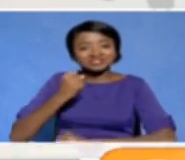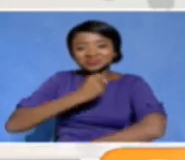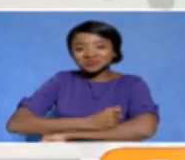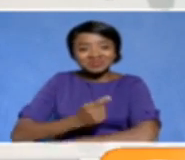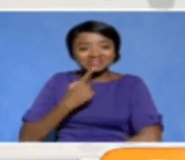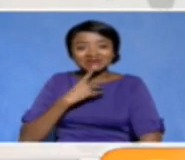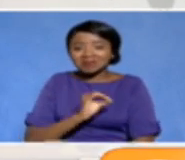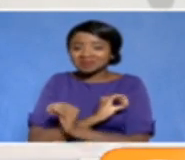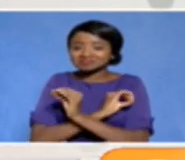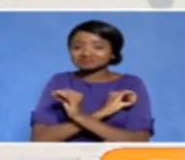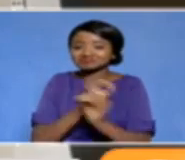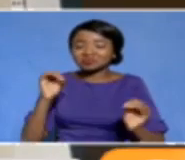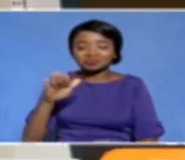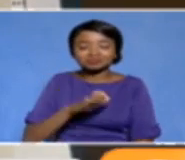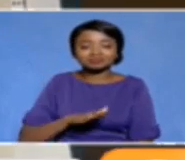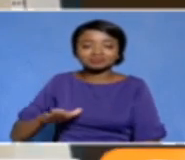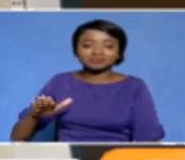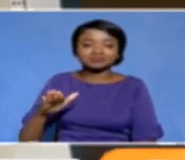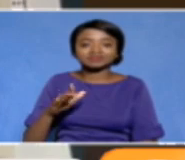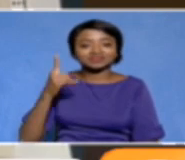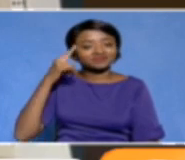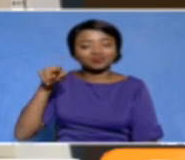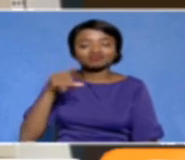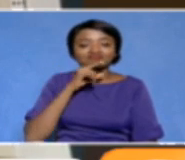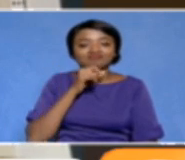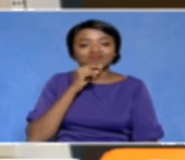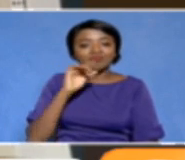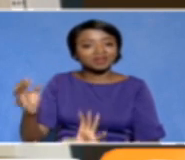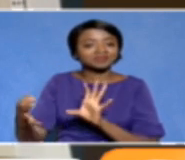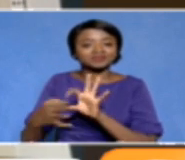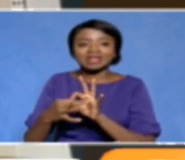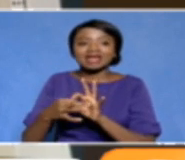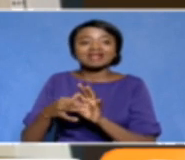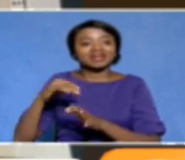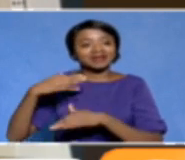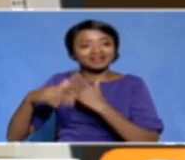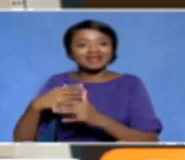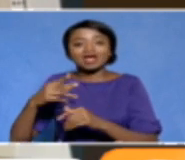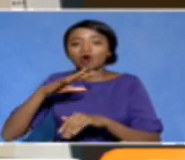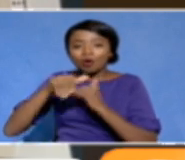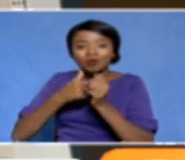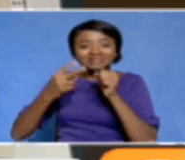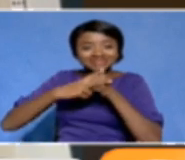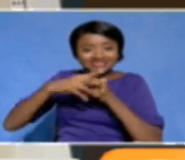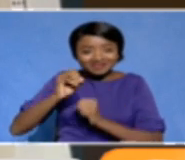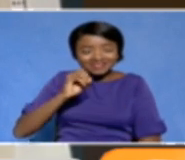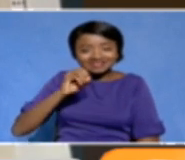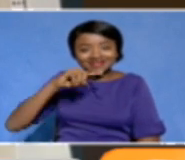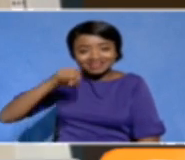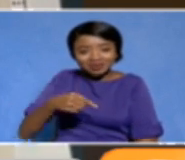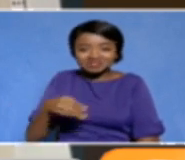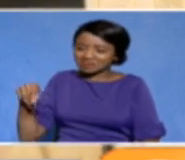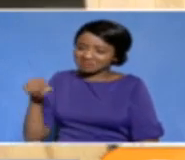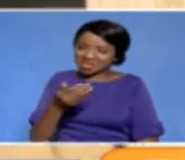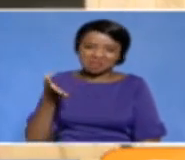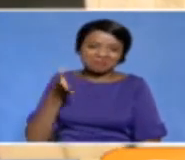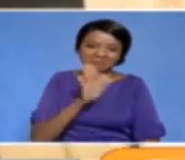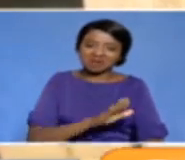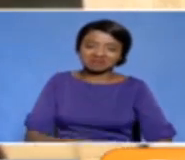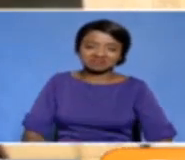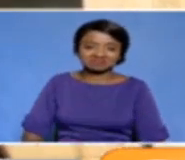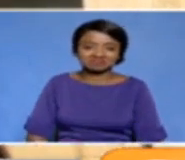for the boy and earlier in the day refunded his parents all the 70,000 shillings they had deposited in the school's account as school fees.